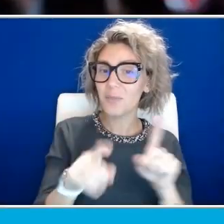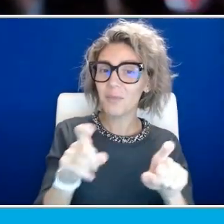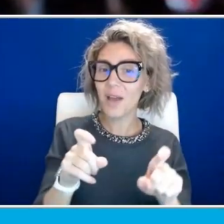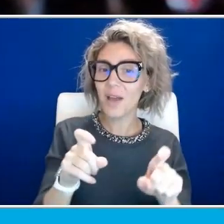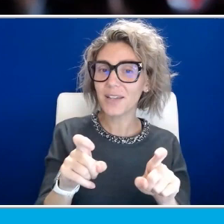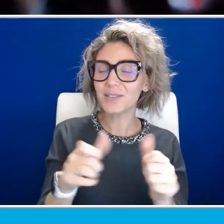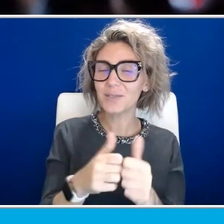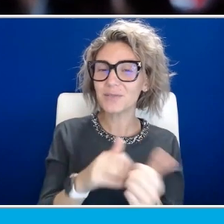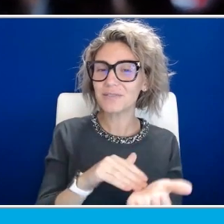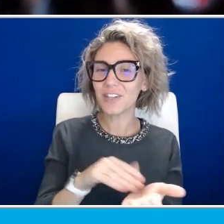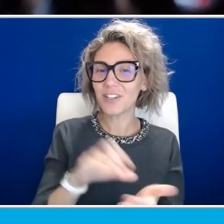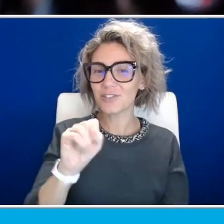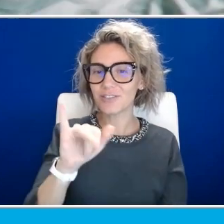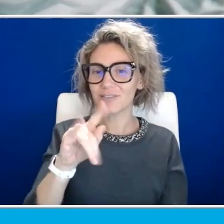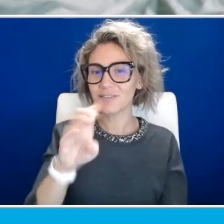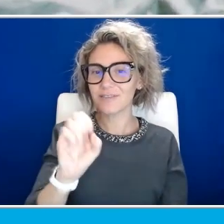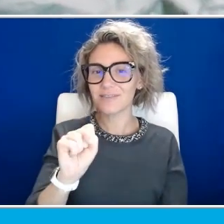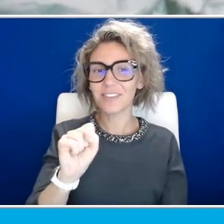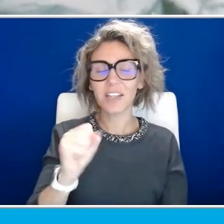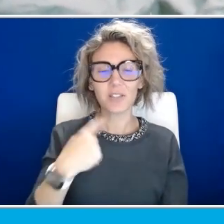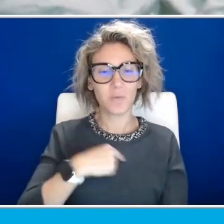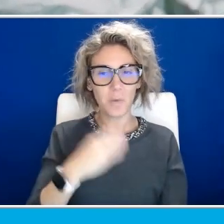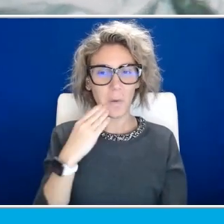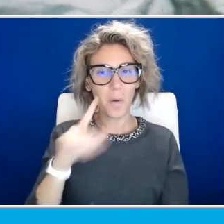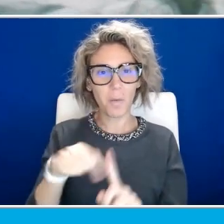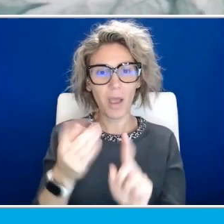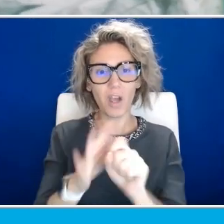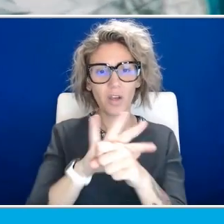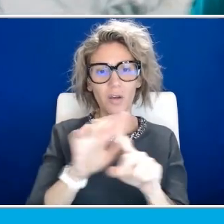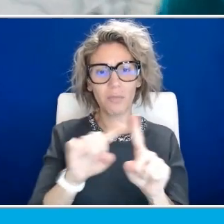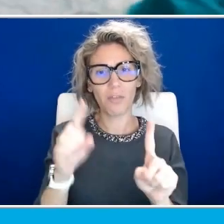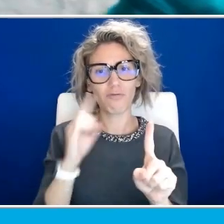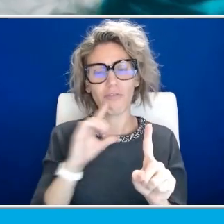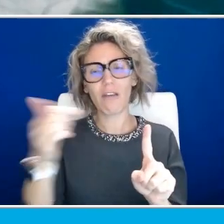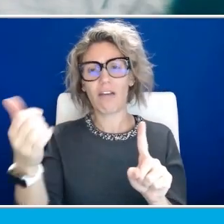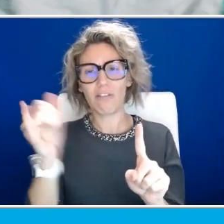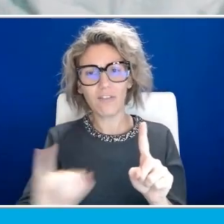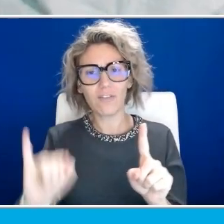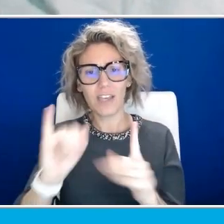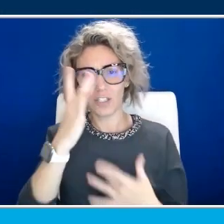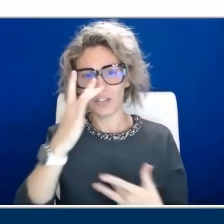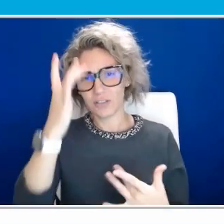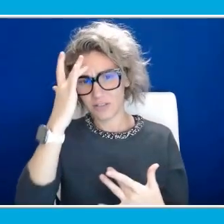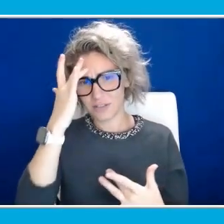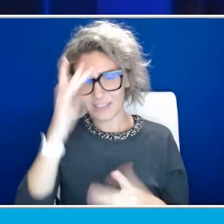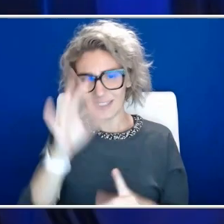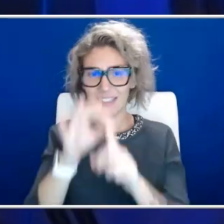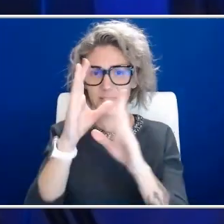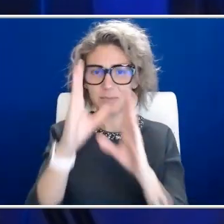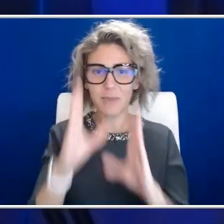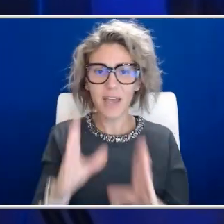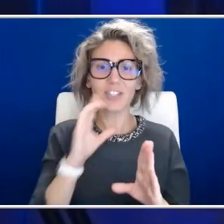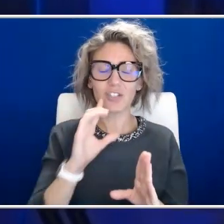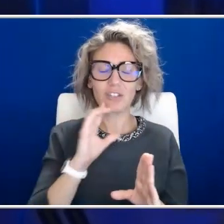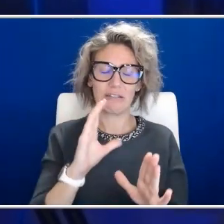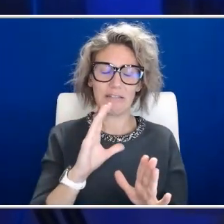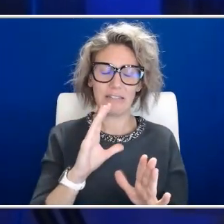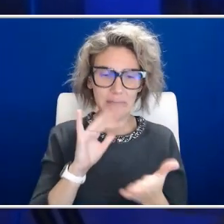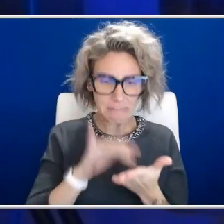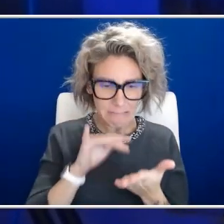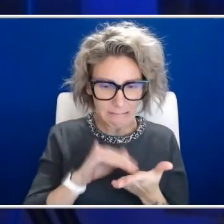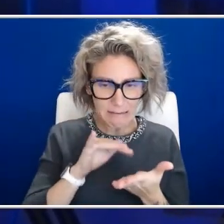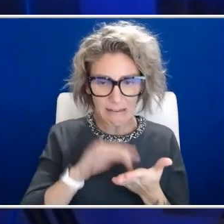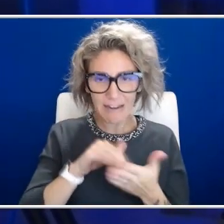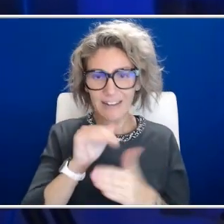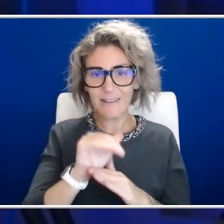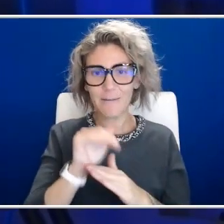We all know about COVID, but there are other infectious diseases that keep the specialists awake at night. I'm Alexis Del Cid. On the